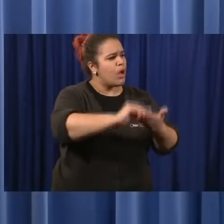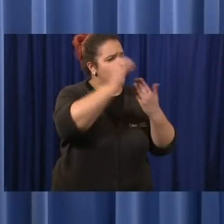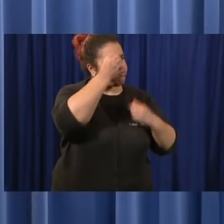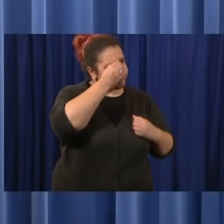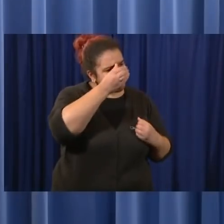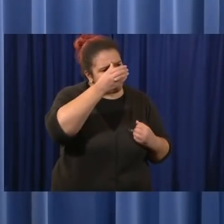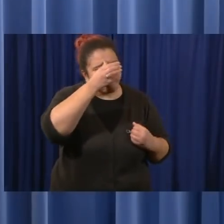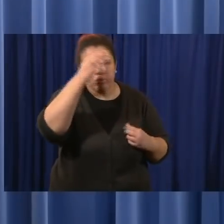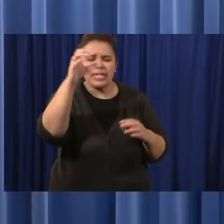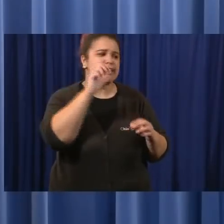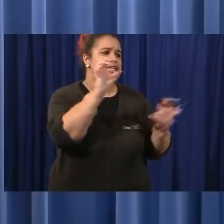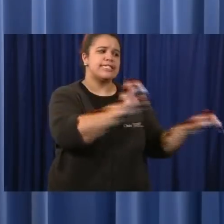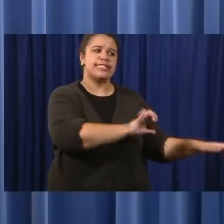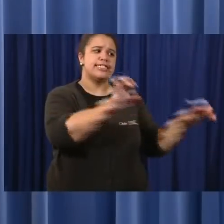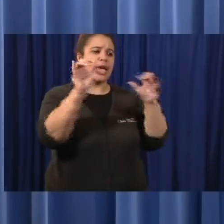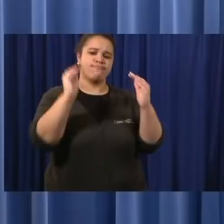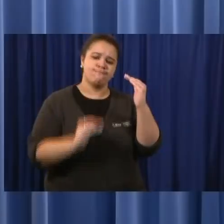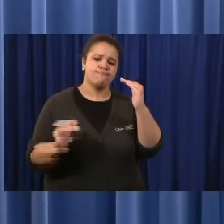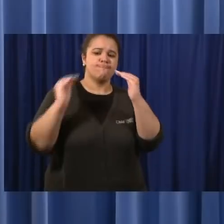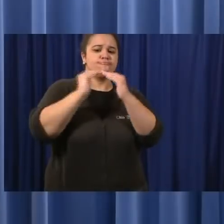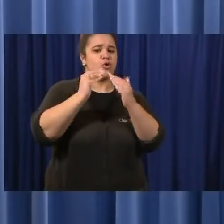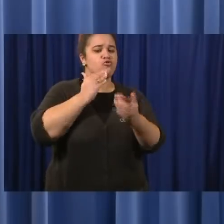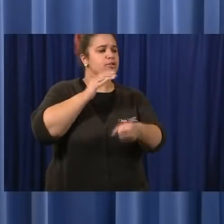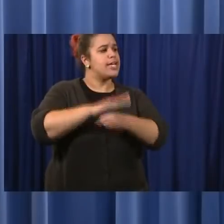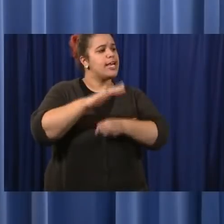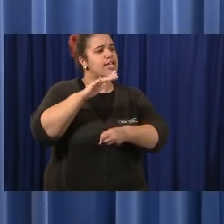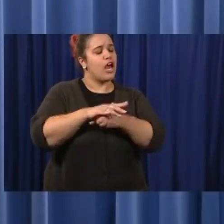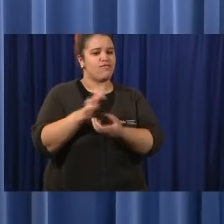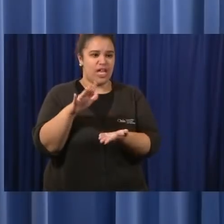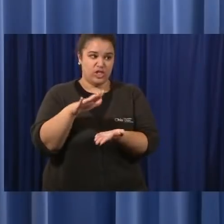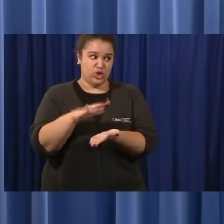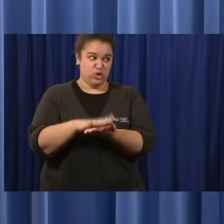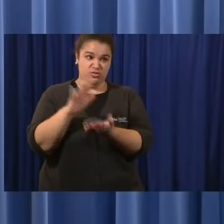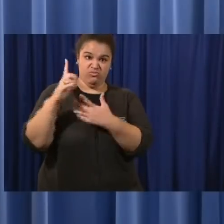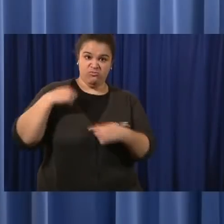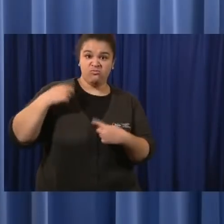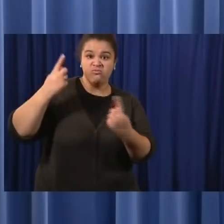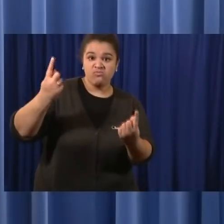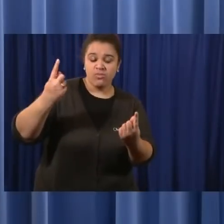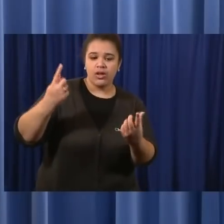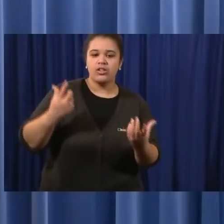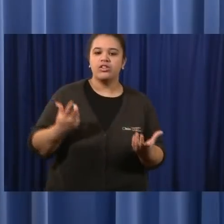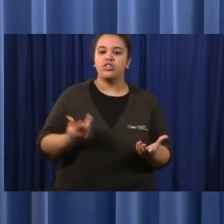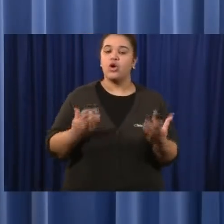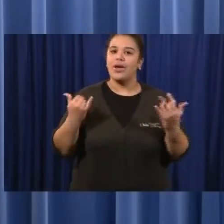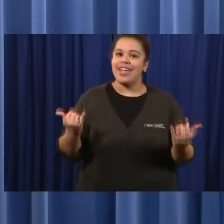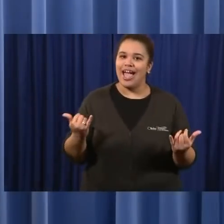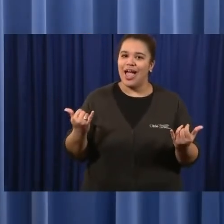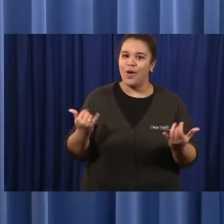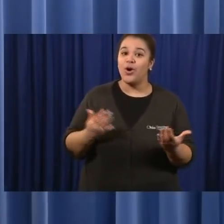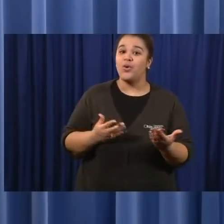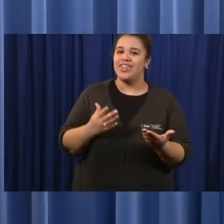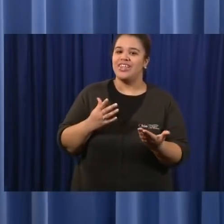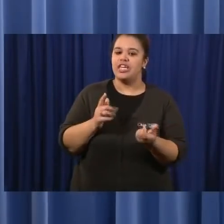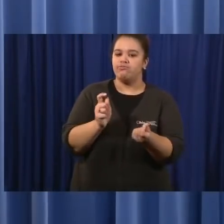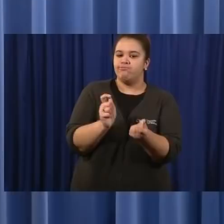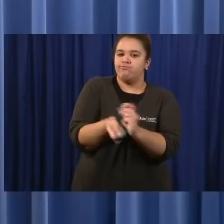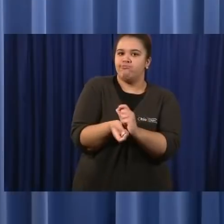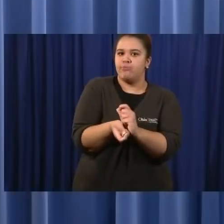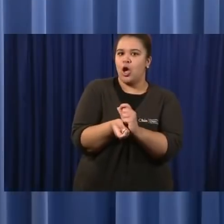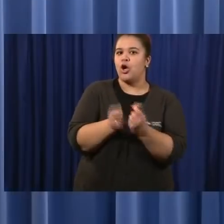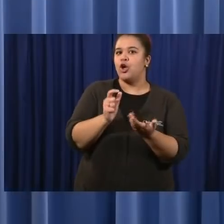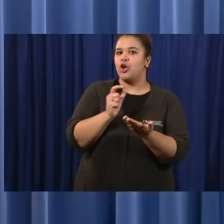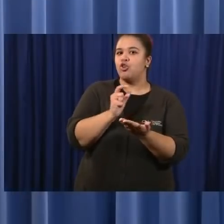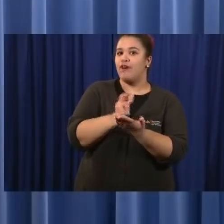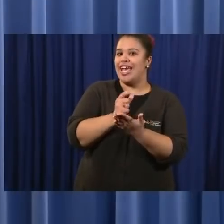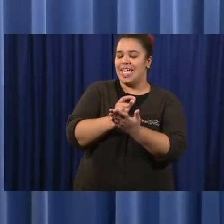building, especially with the modified grading scale. It may look like students are doing well on paper when in reality they're doing